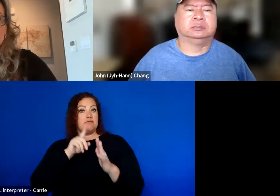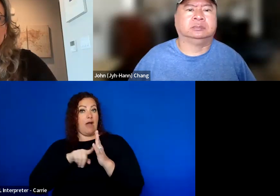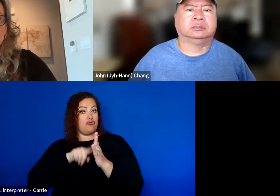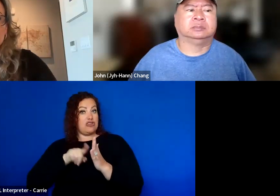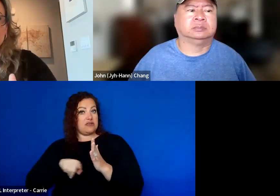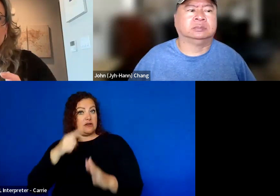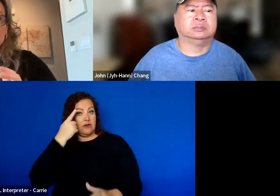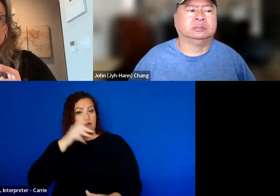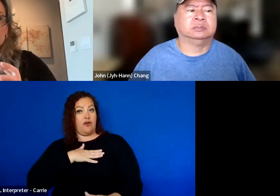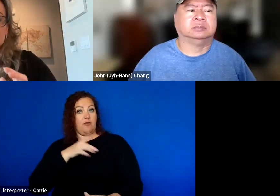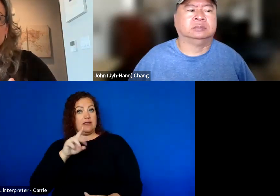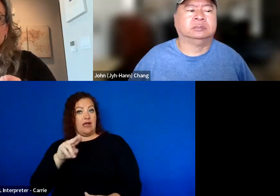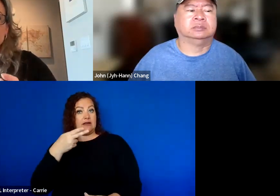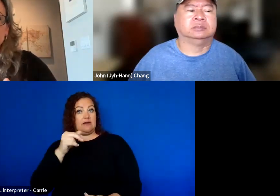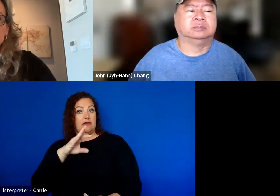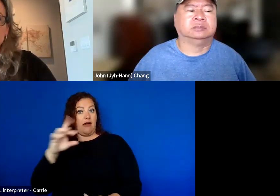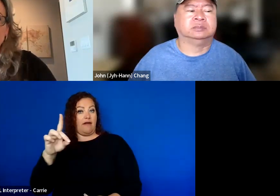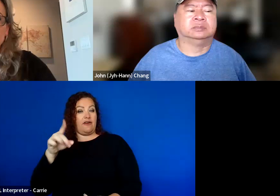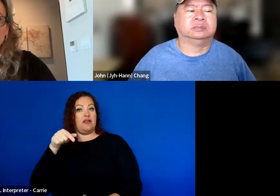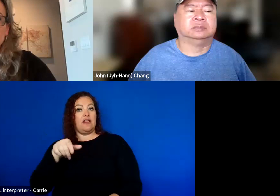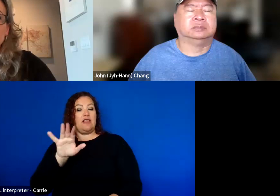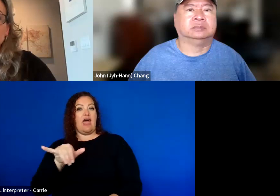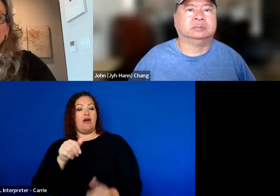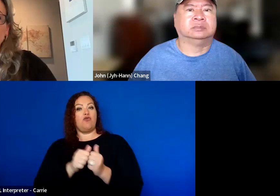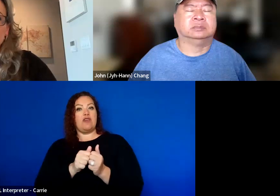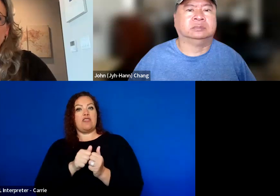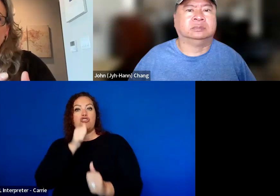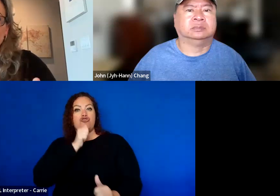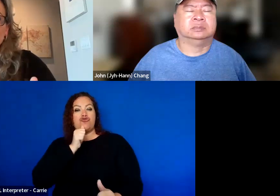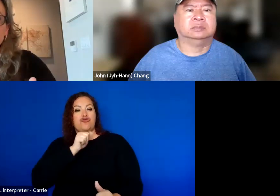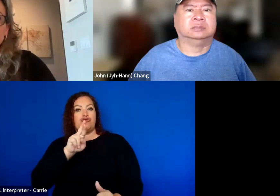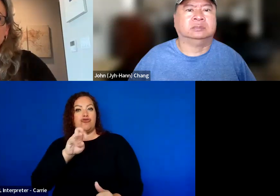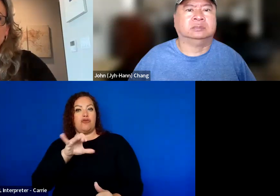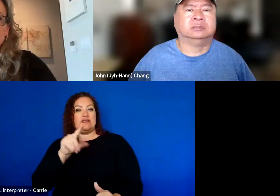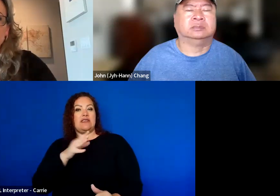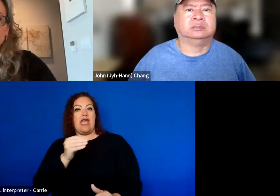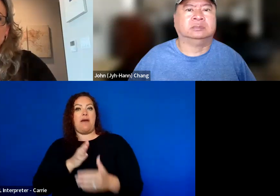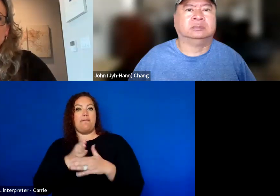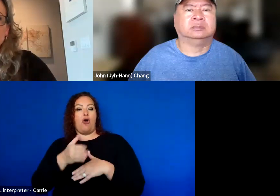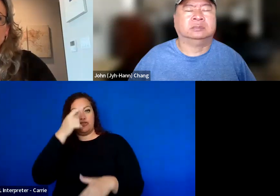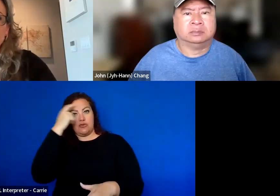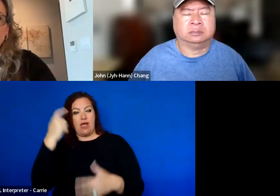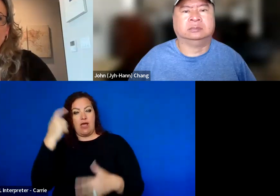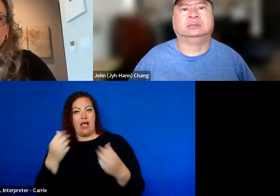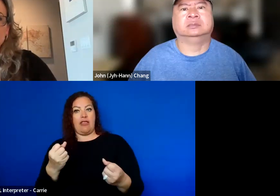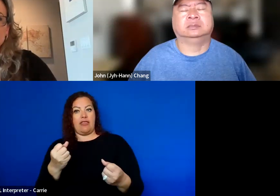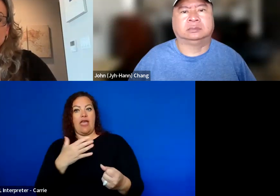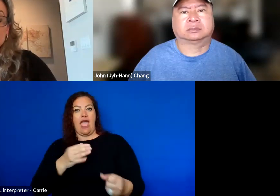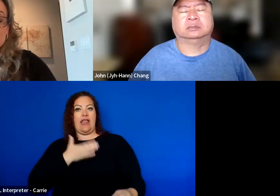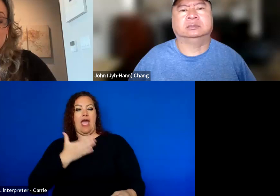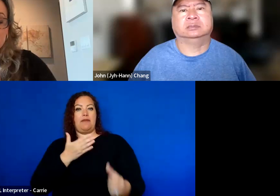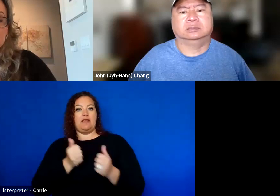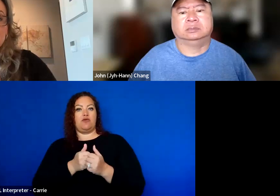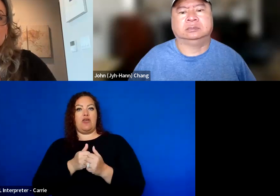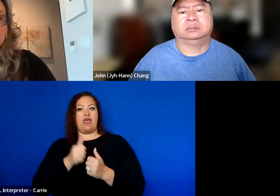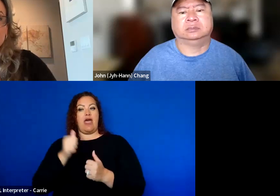my doctorate at Harvard on resilience and post-traumatic growth, also on happiness with a spinal cord injury. And